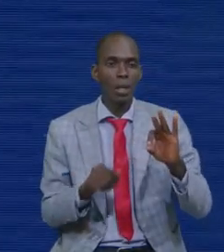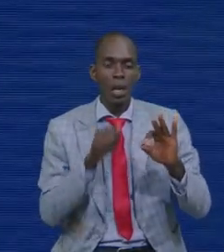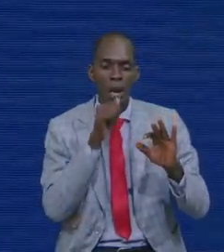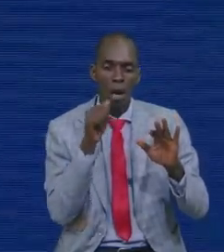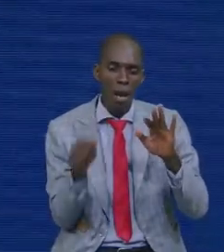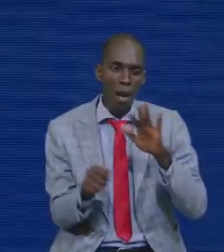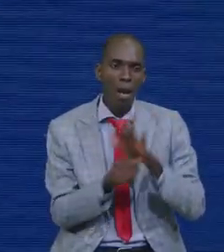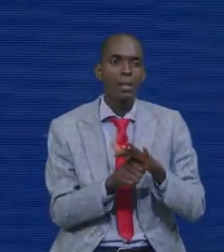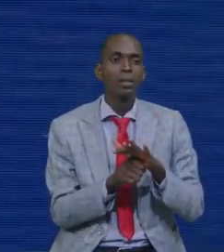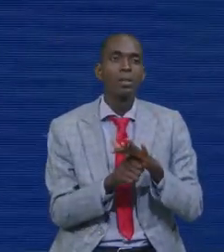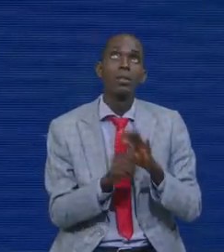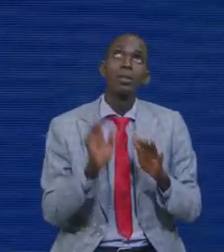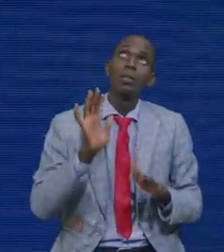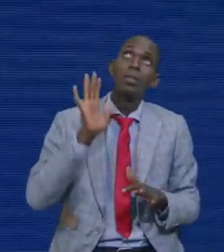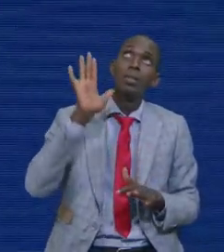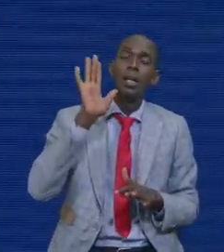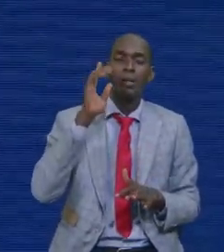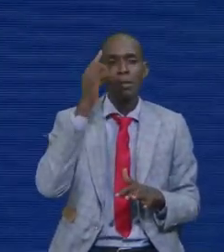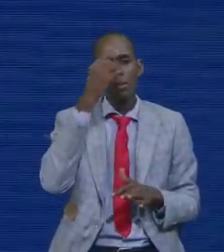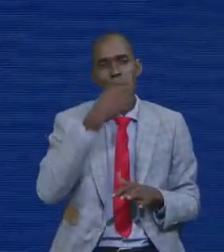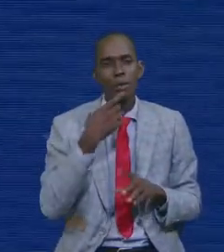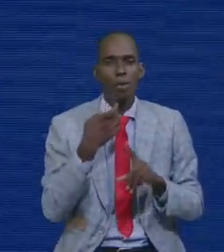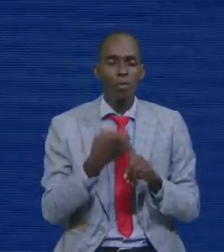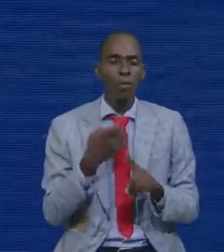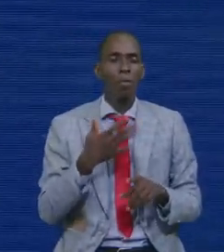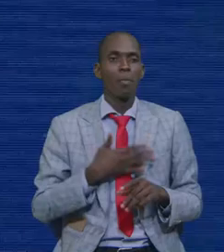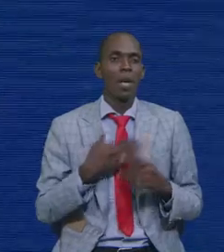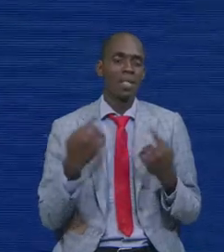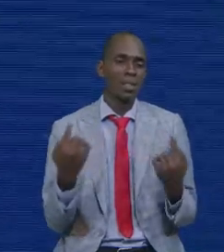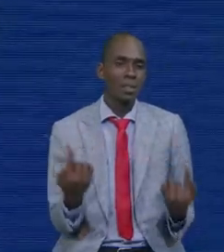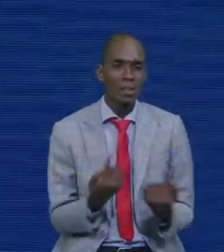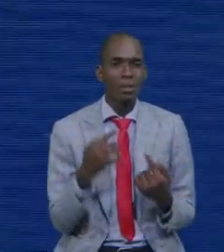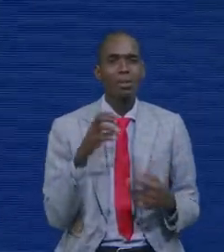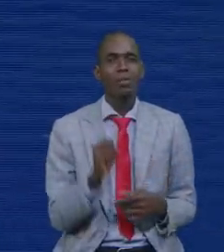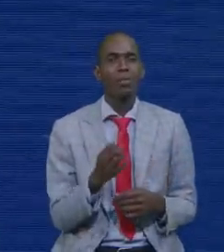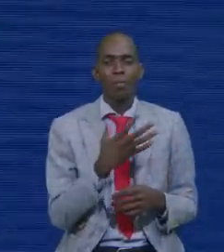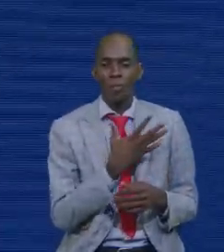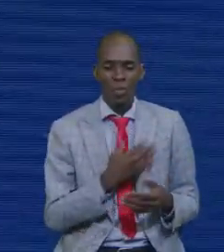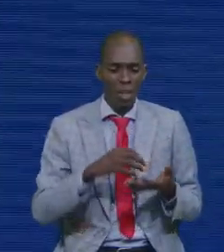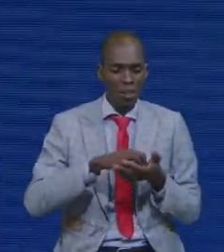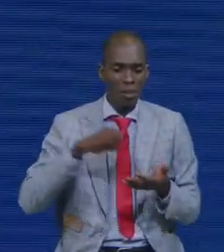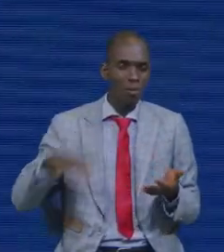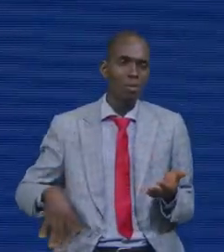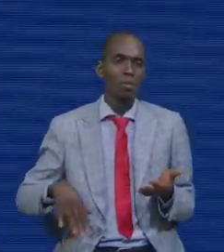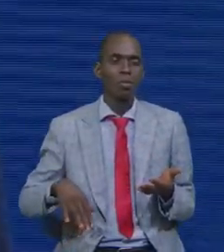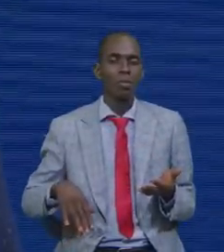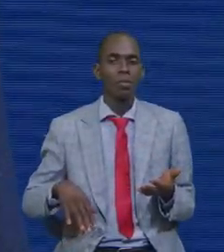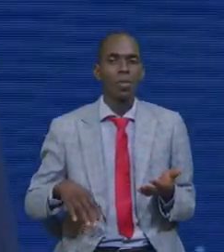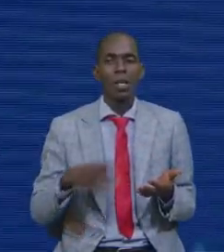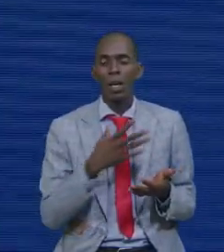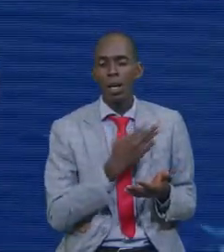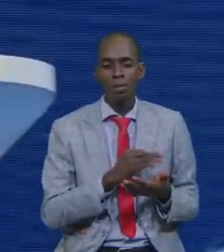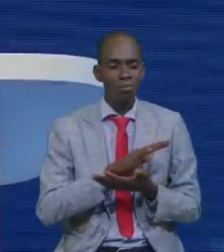us, hide thy face from my sins, and blot out, and